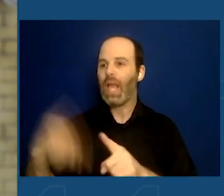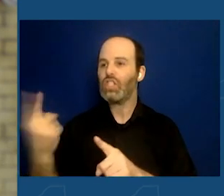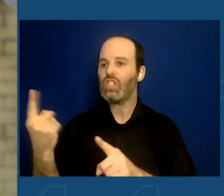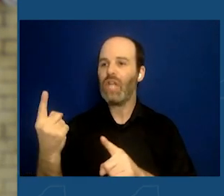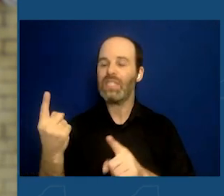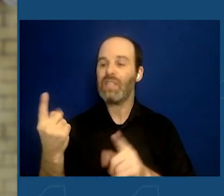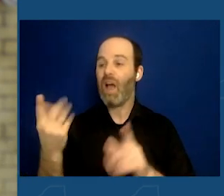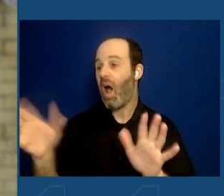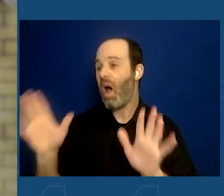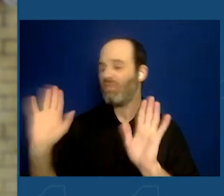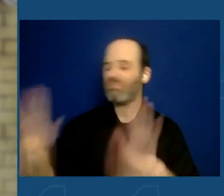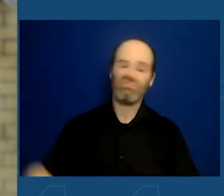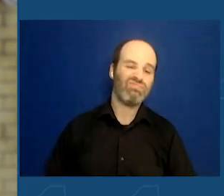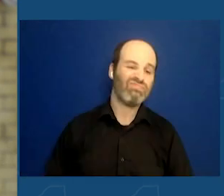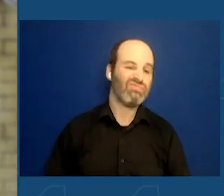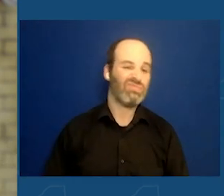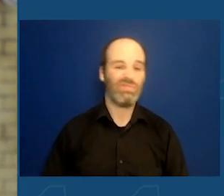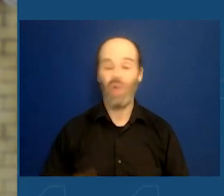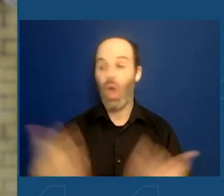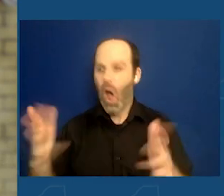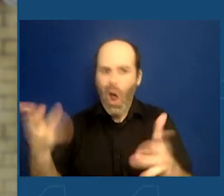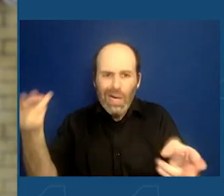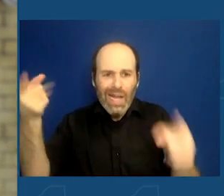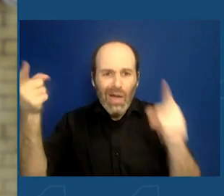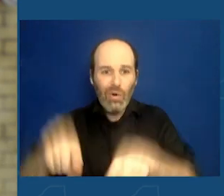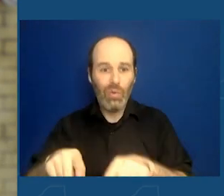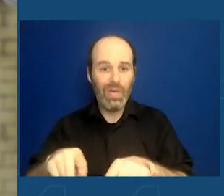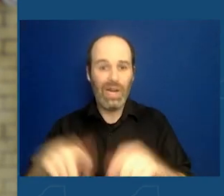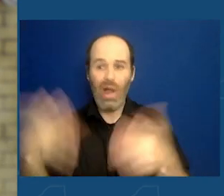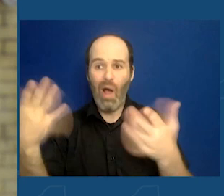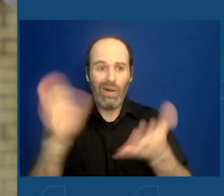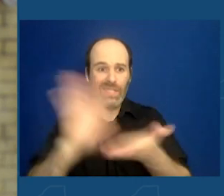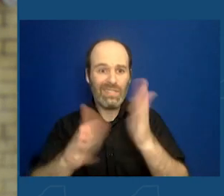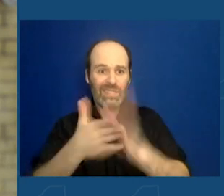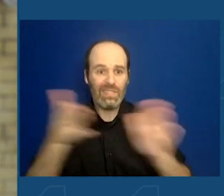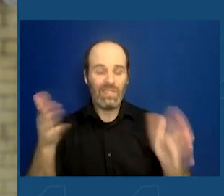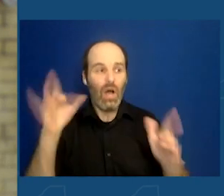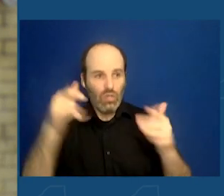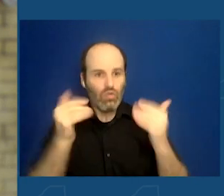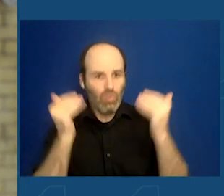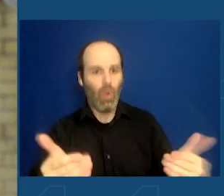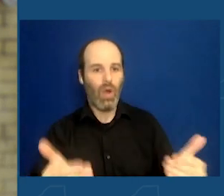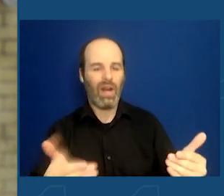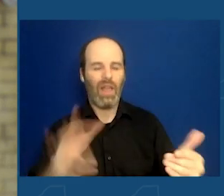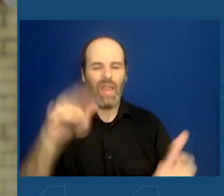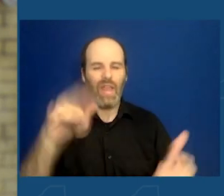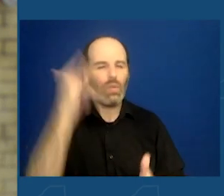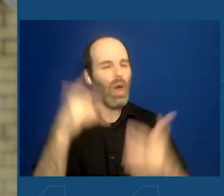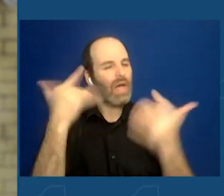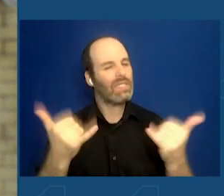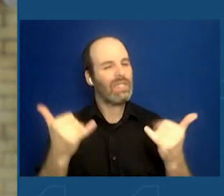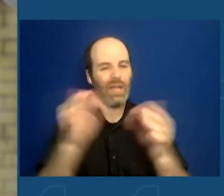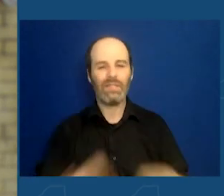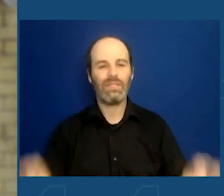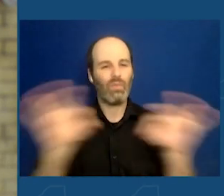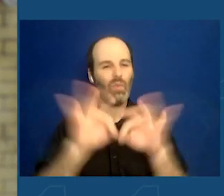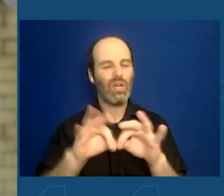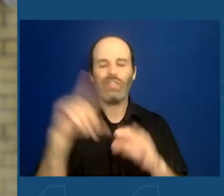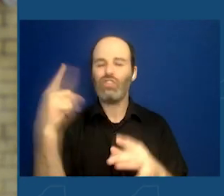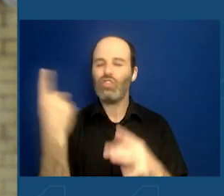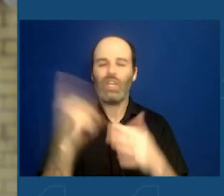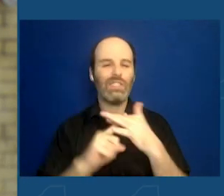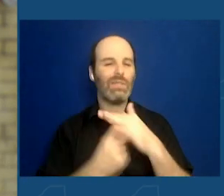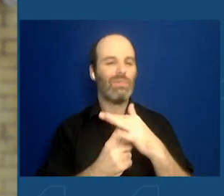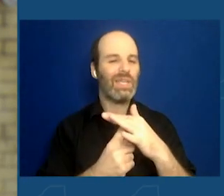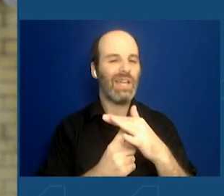that when it's already been agreed to, when it's already done. That is why today is so significant, and it's just the start. We have a lot more work to